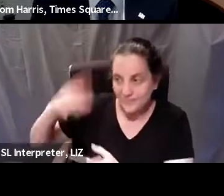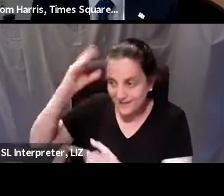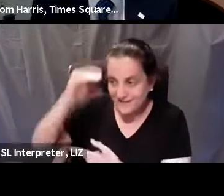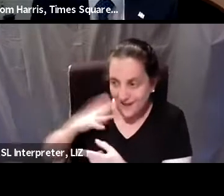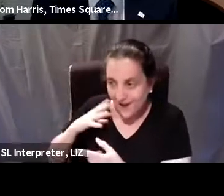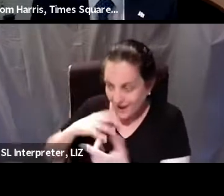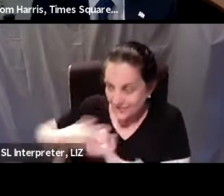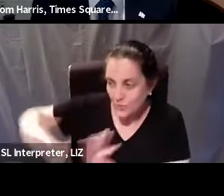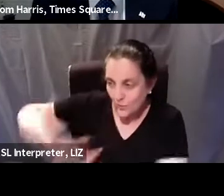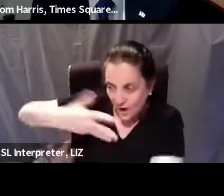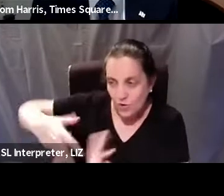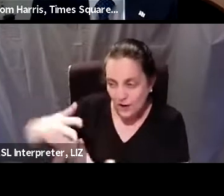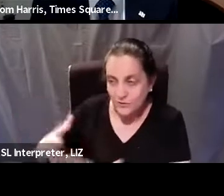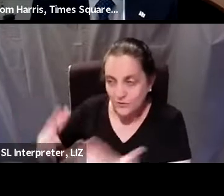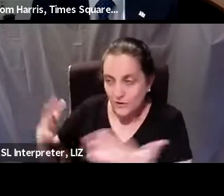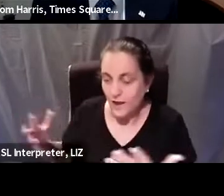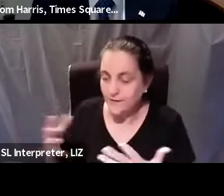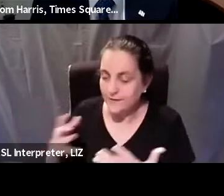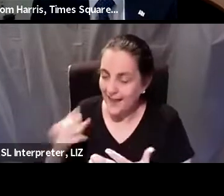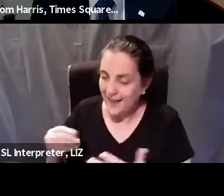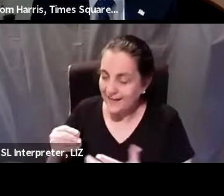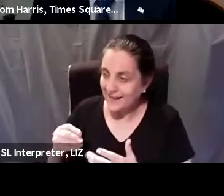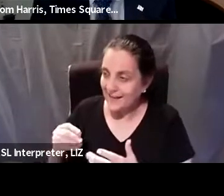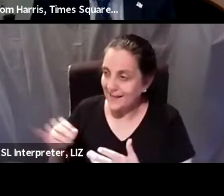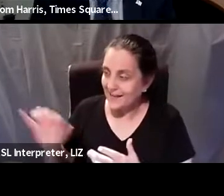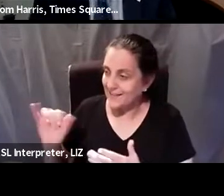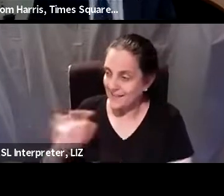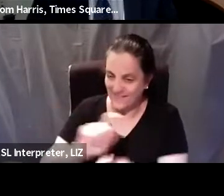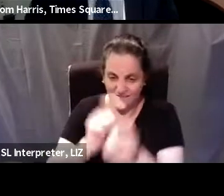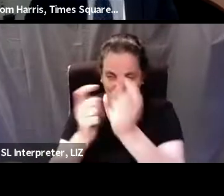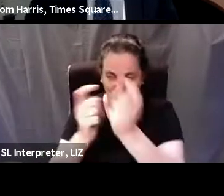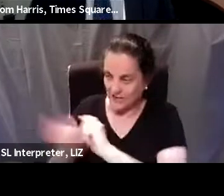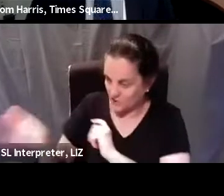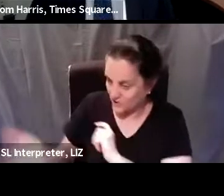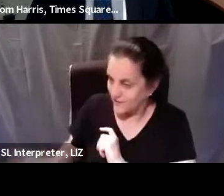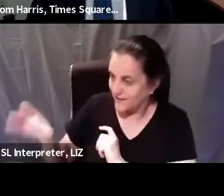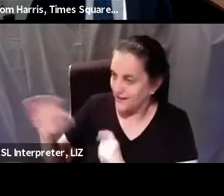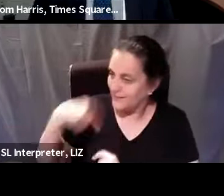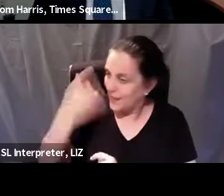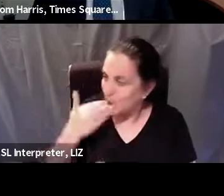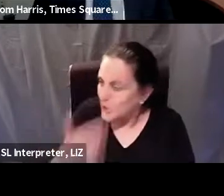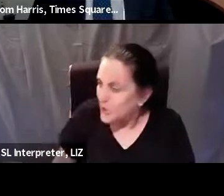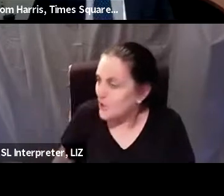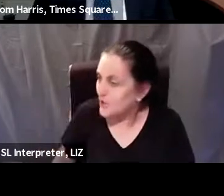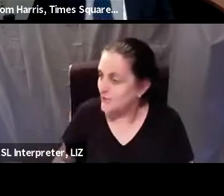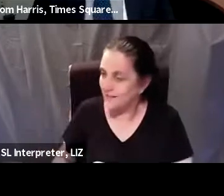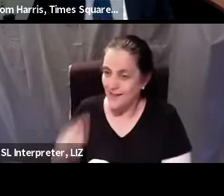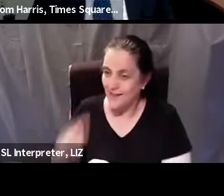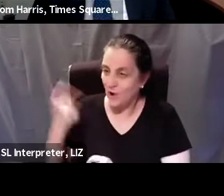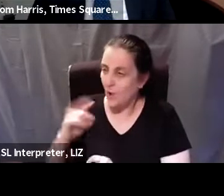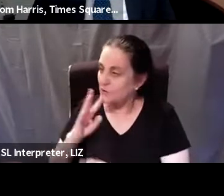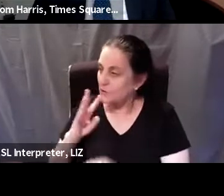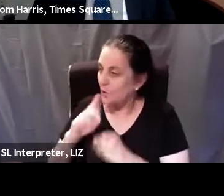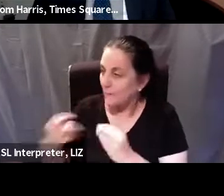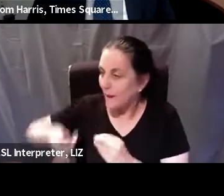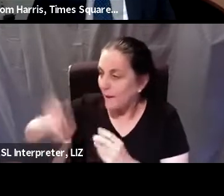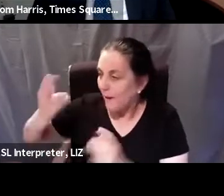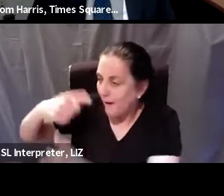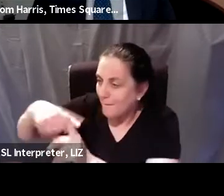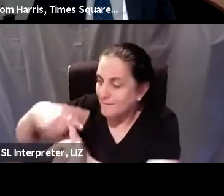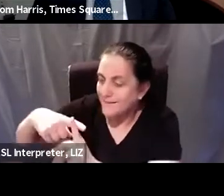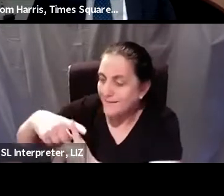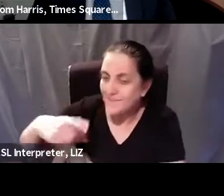them, and it's like they're different people now. They look so good. They're always talking high, and